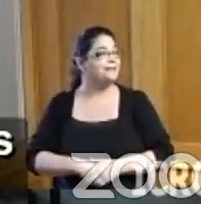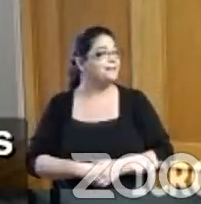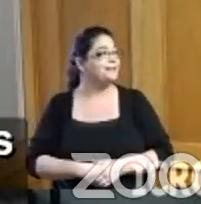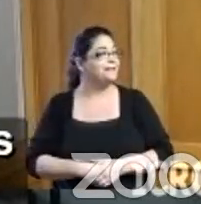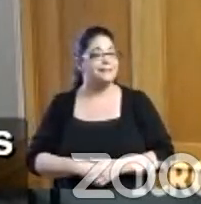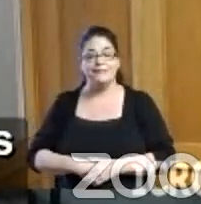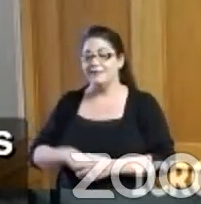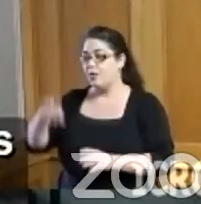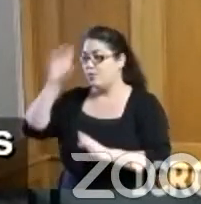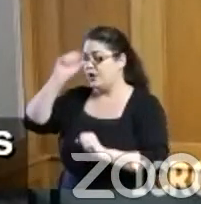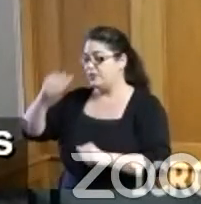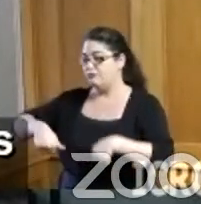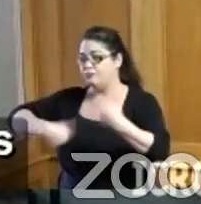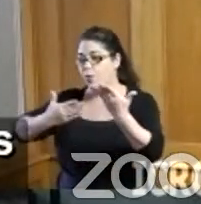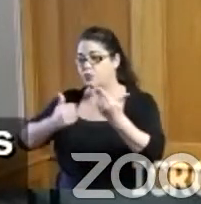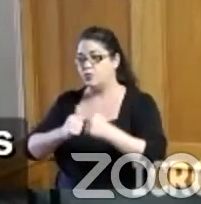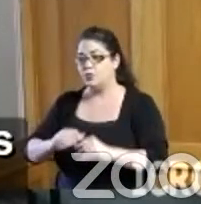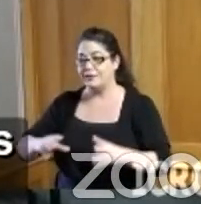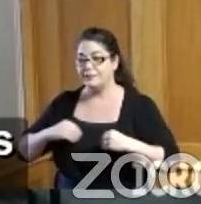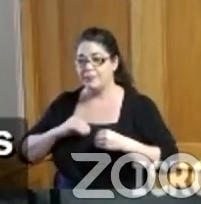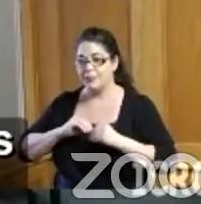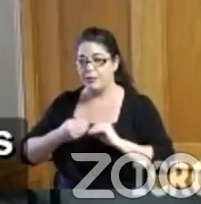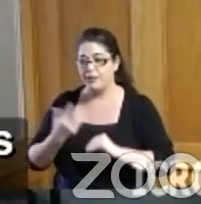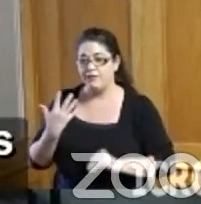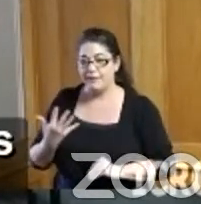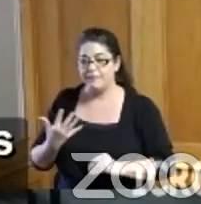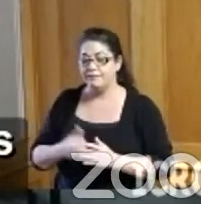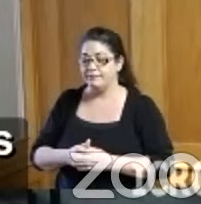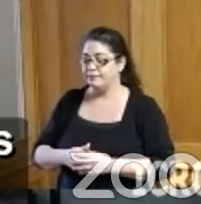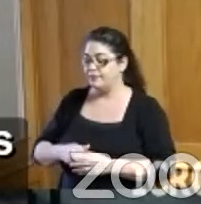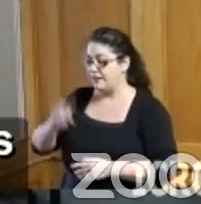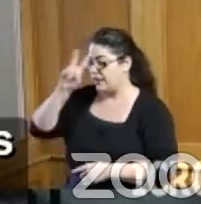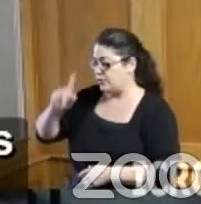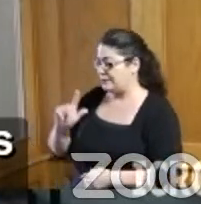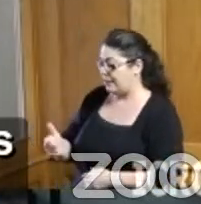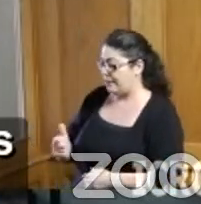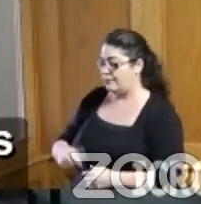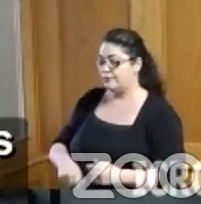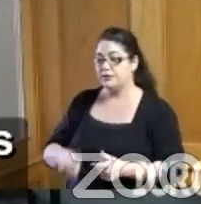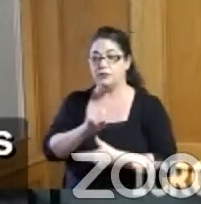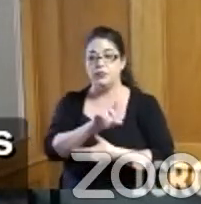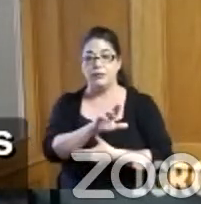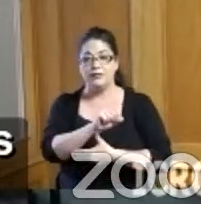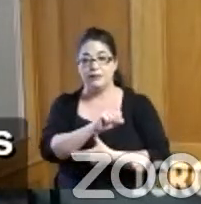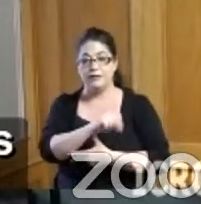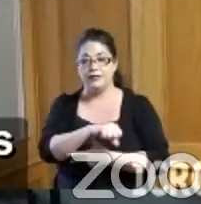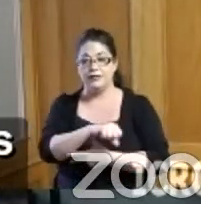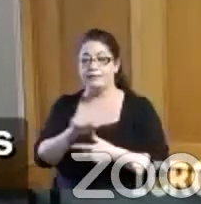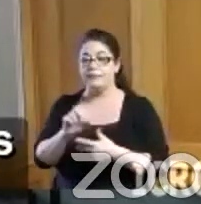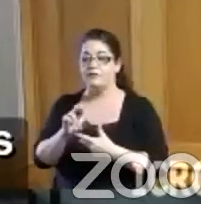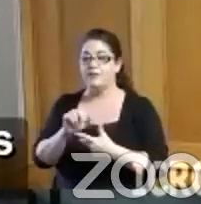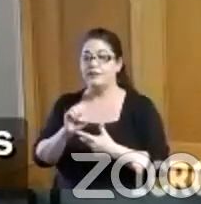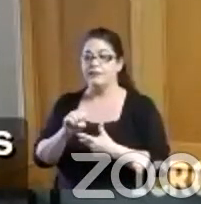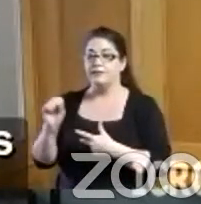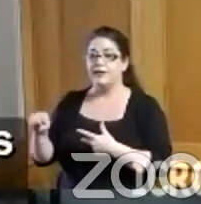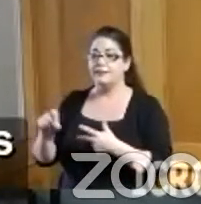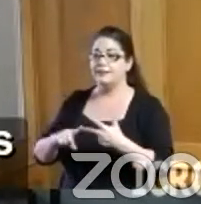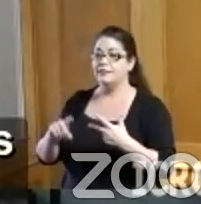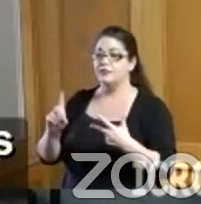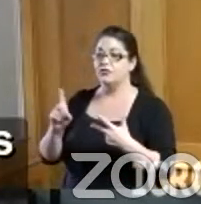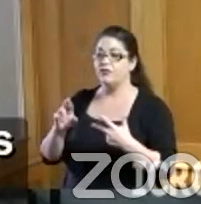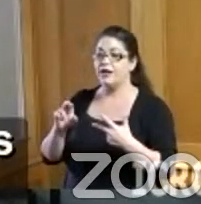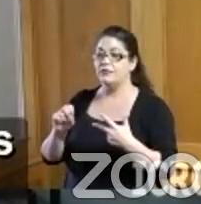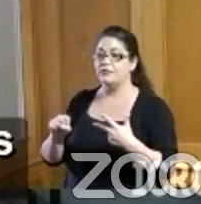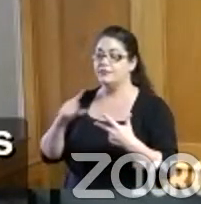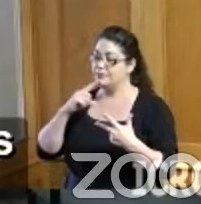to make a motion to adopt items 5. Second. Commissioner Summer Dumas? Yes. Commissioner Reese? Yes. Commissioner